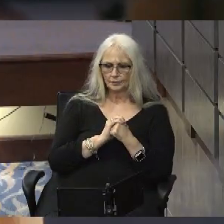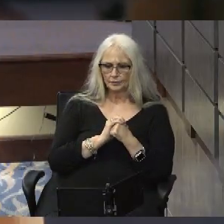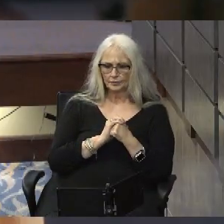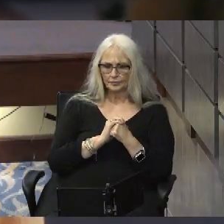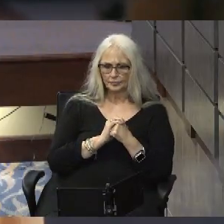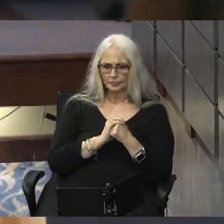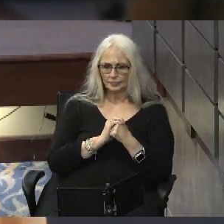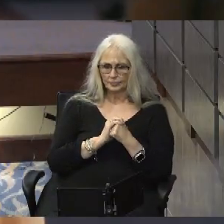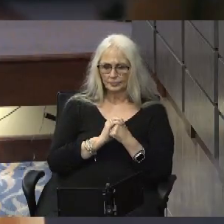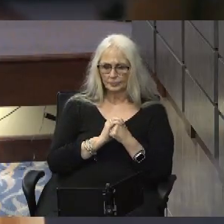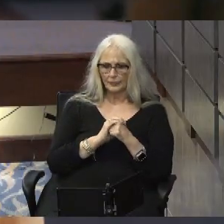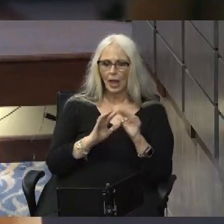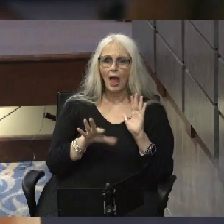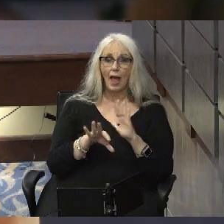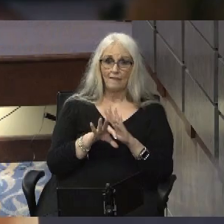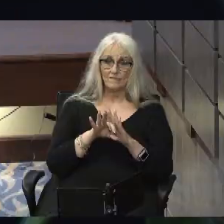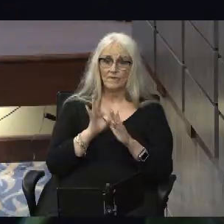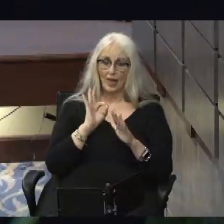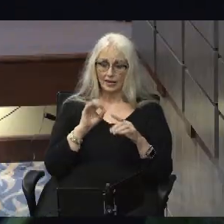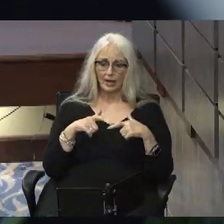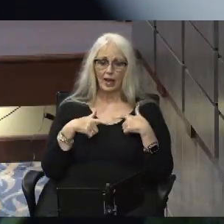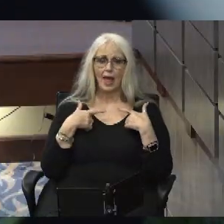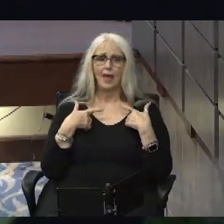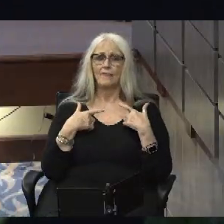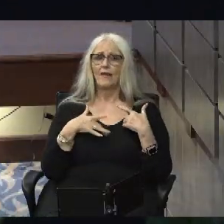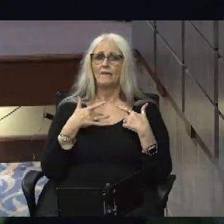I have found a lifestyle of abundance.